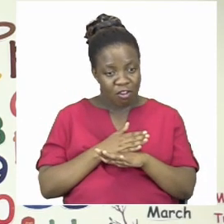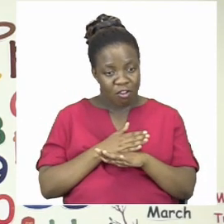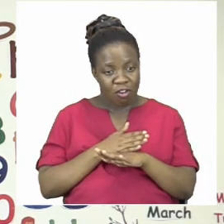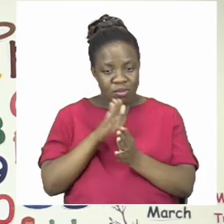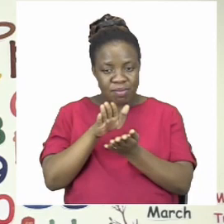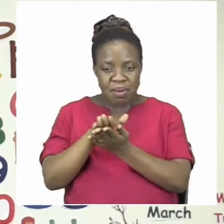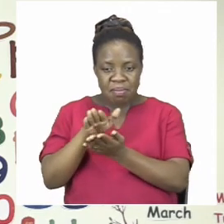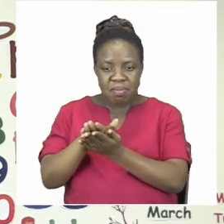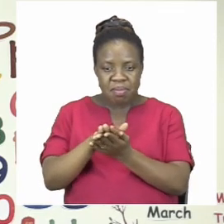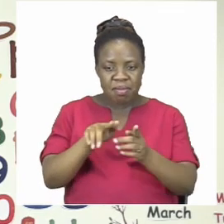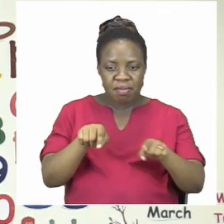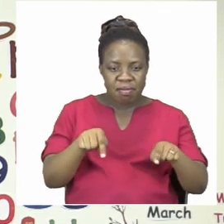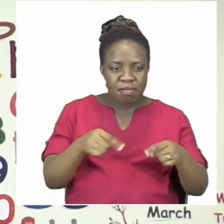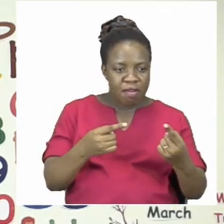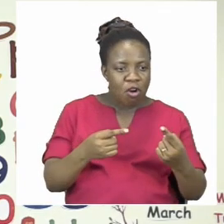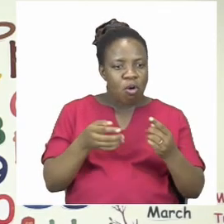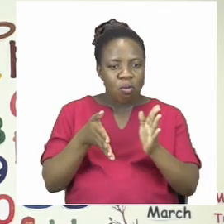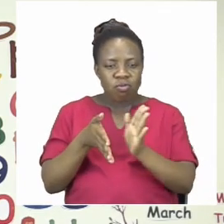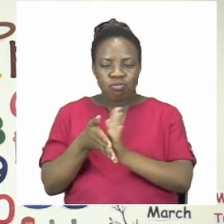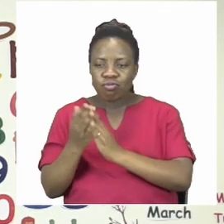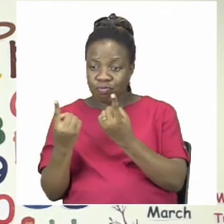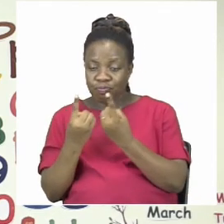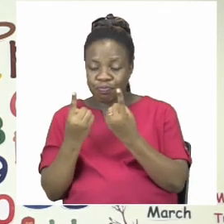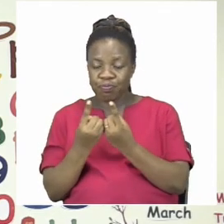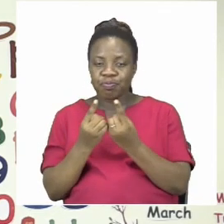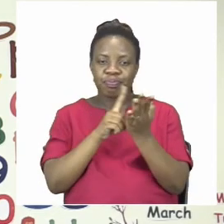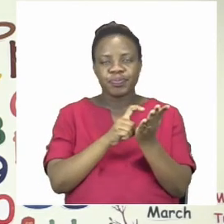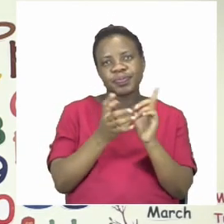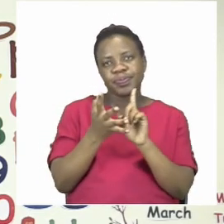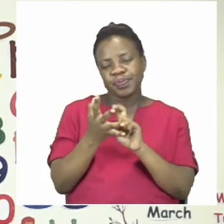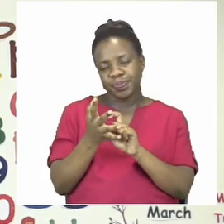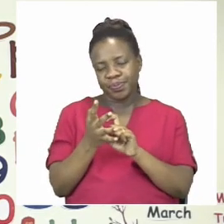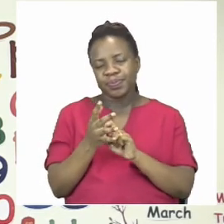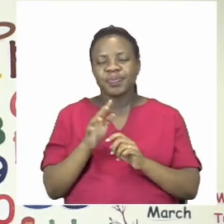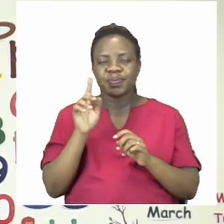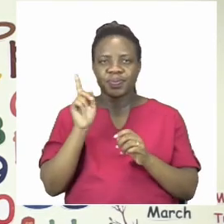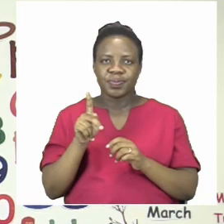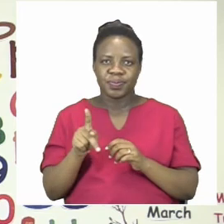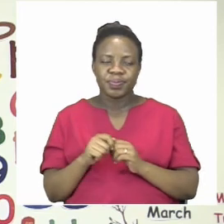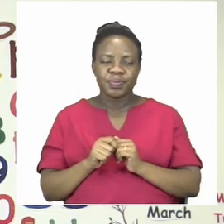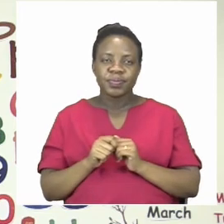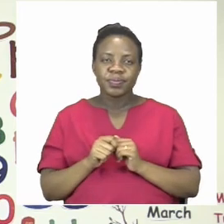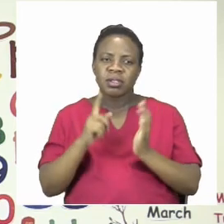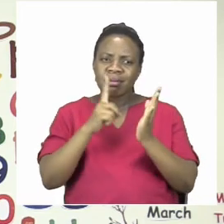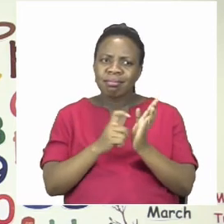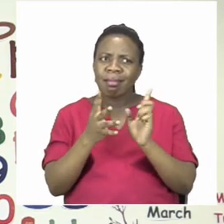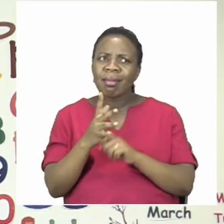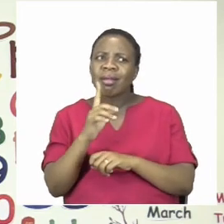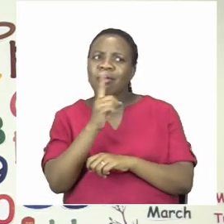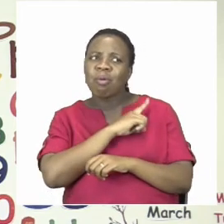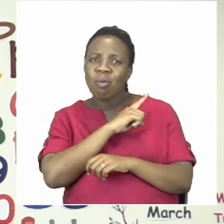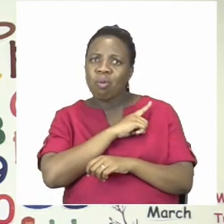sanitize. Now remember everyone, we need to sanitize our hands to keep them nice and clean